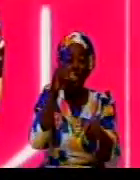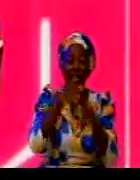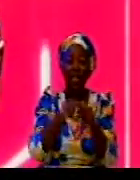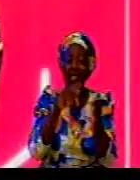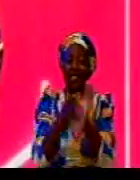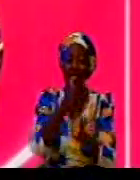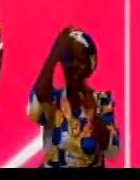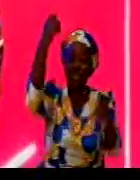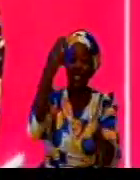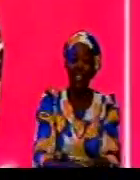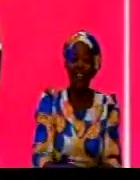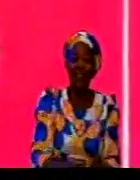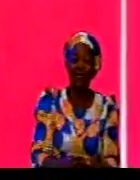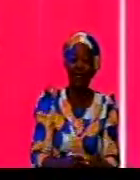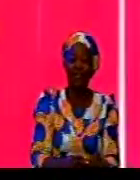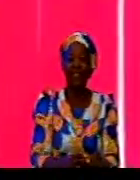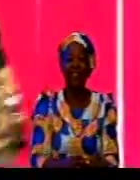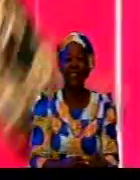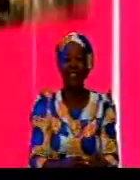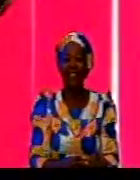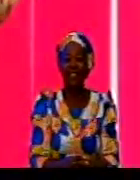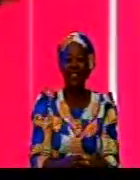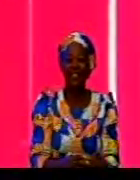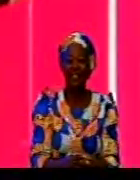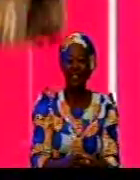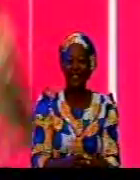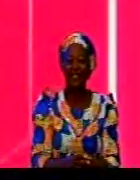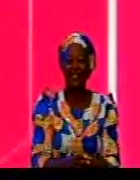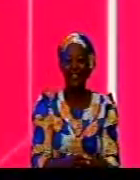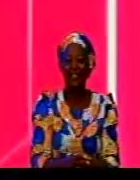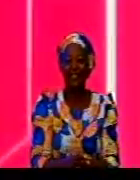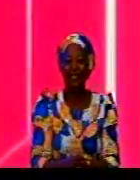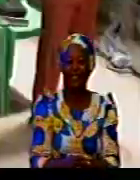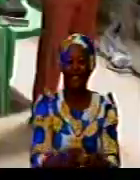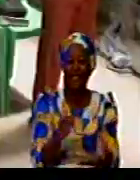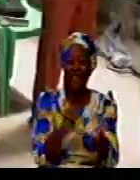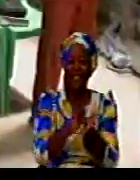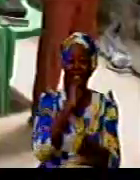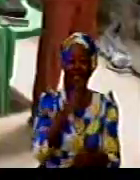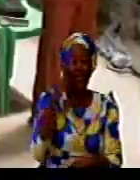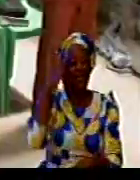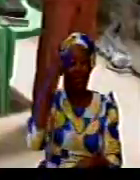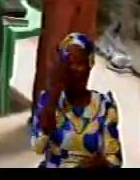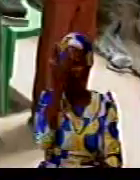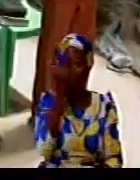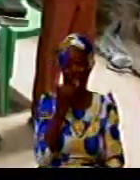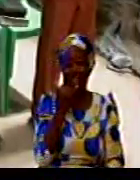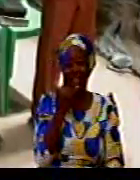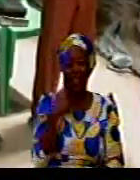our country, in the continent, in Jesus' name.